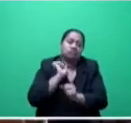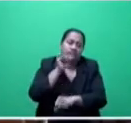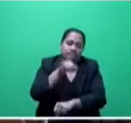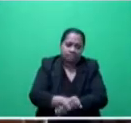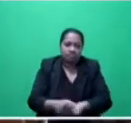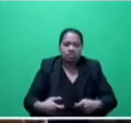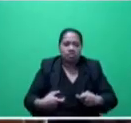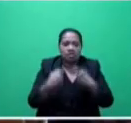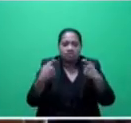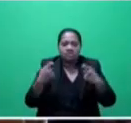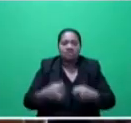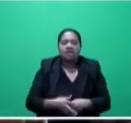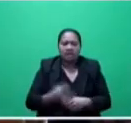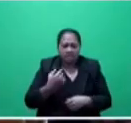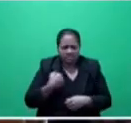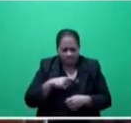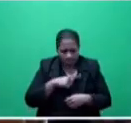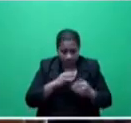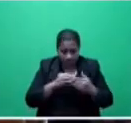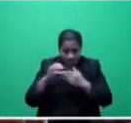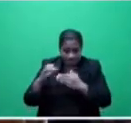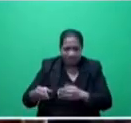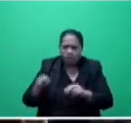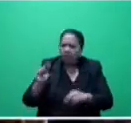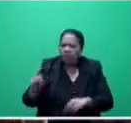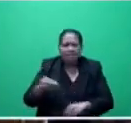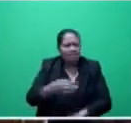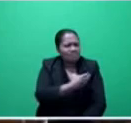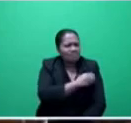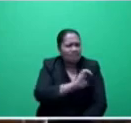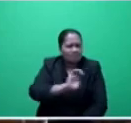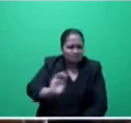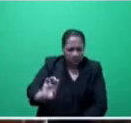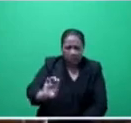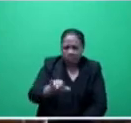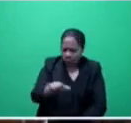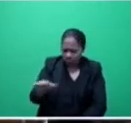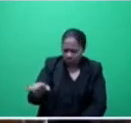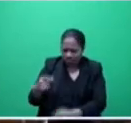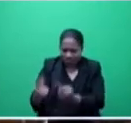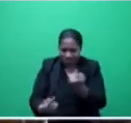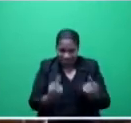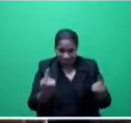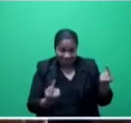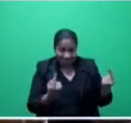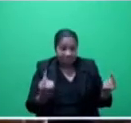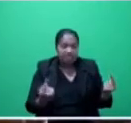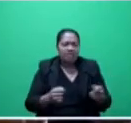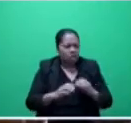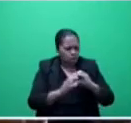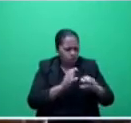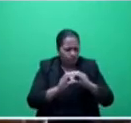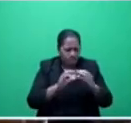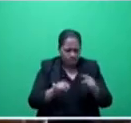adversities. We as leaders need to empower them as individuals and communicate